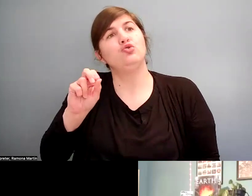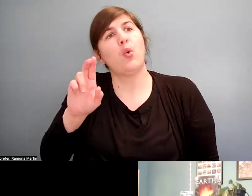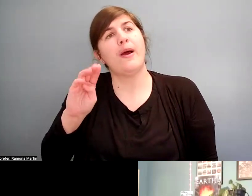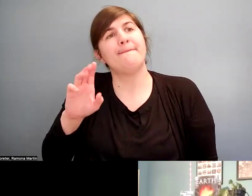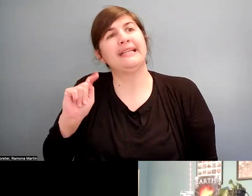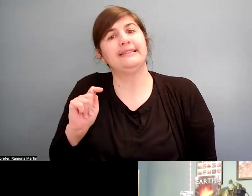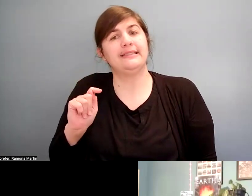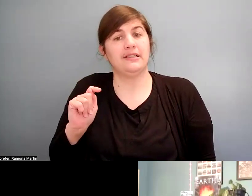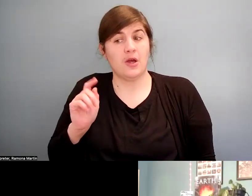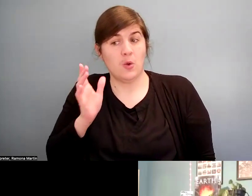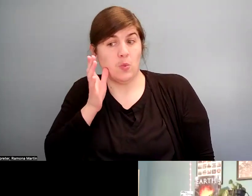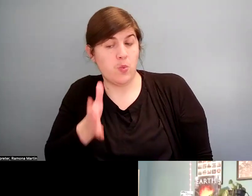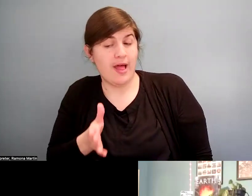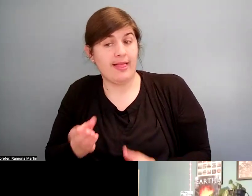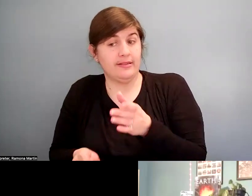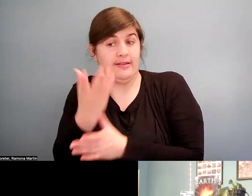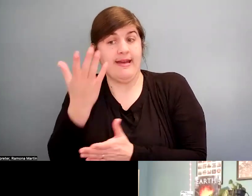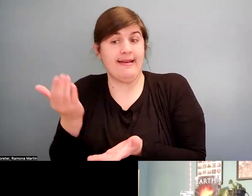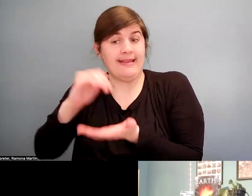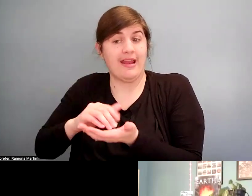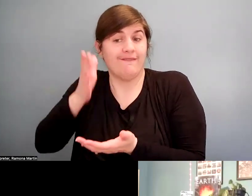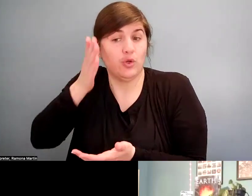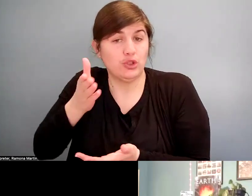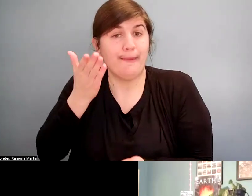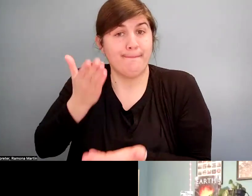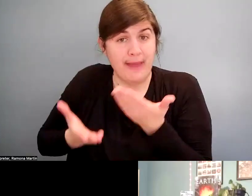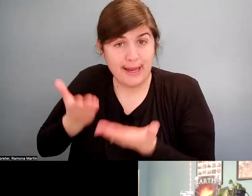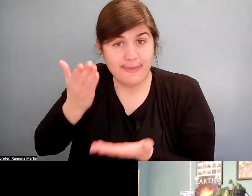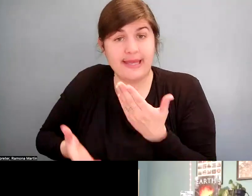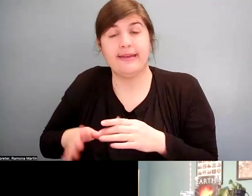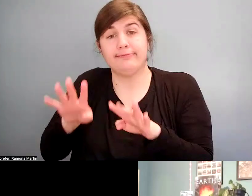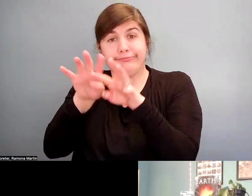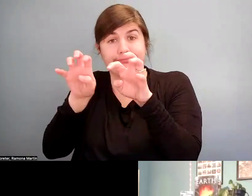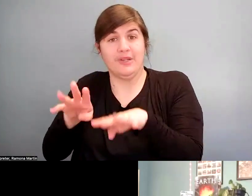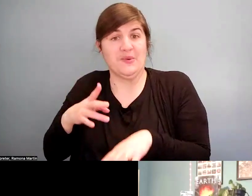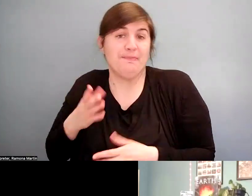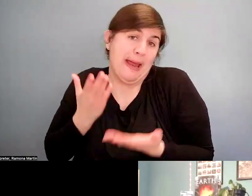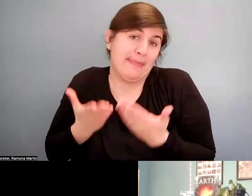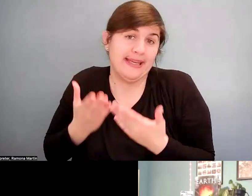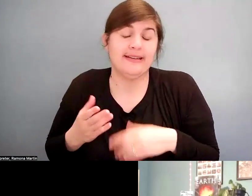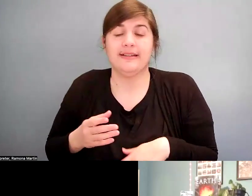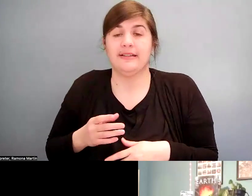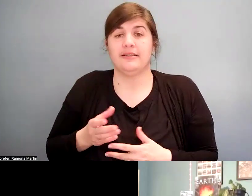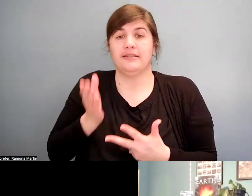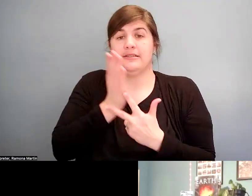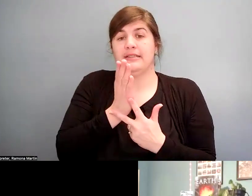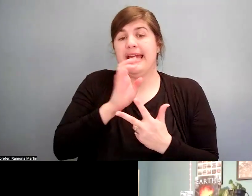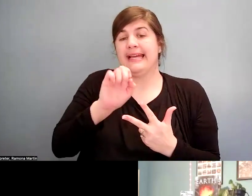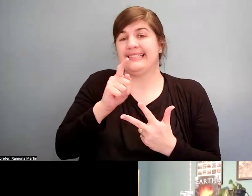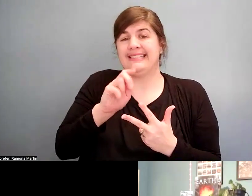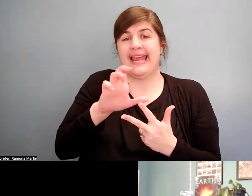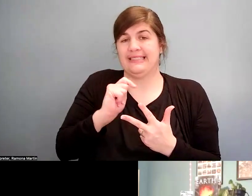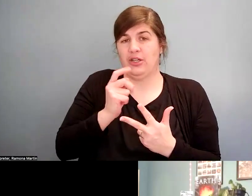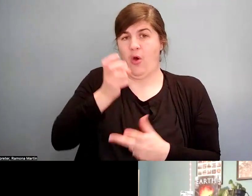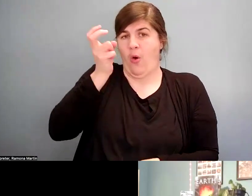the will it do this again in the future? Maybe, maybe it will. Hmm. Um, extinct is a very, very difficult question. And I